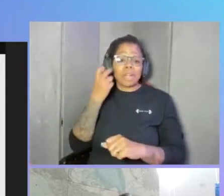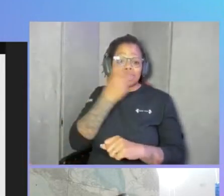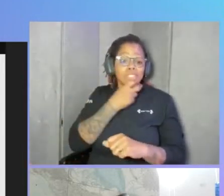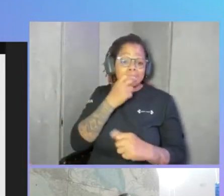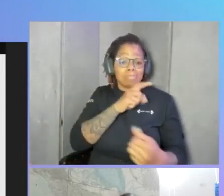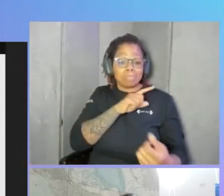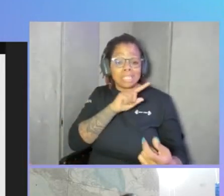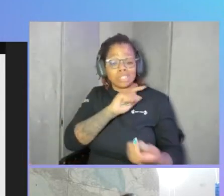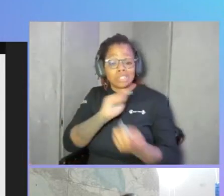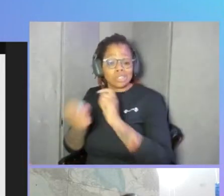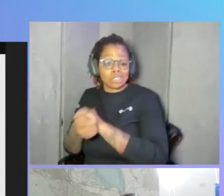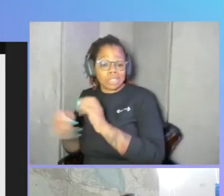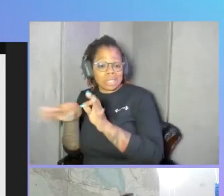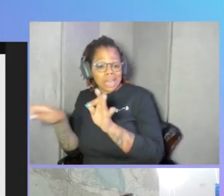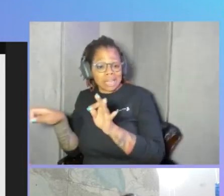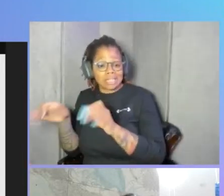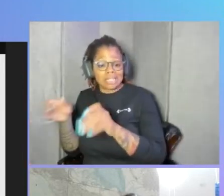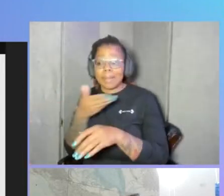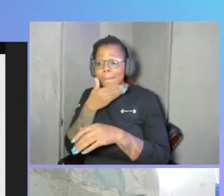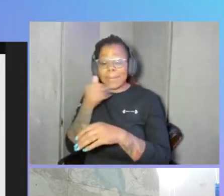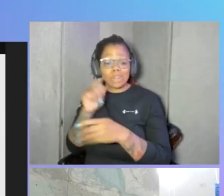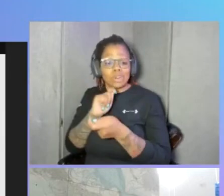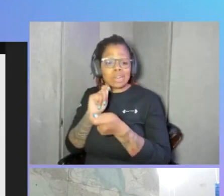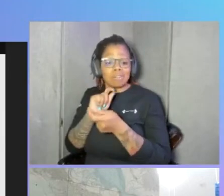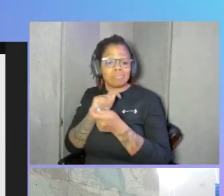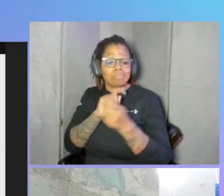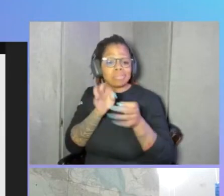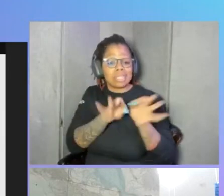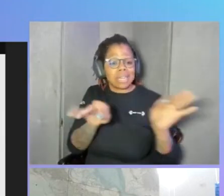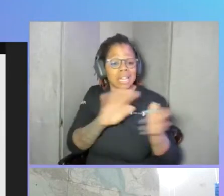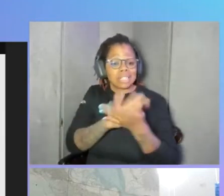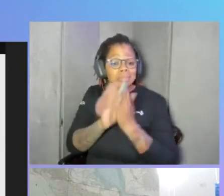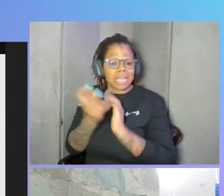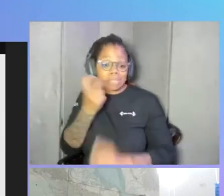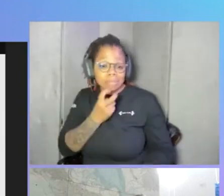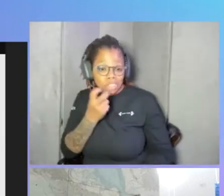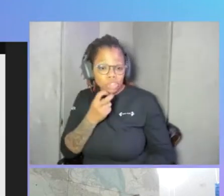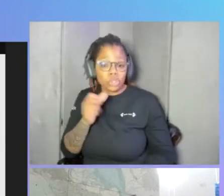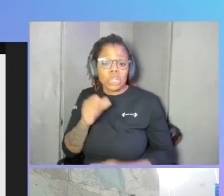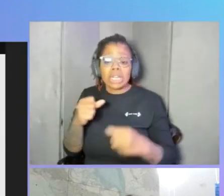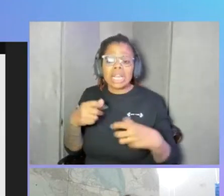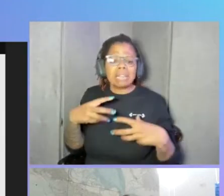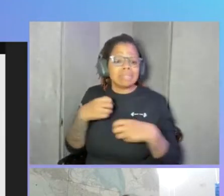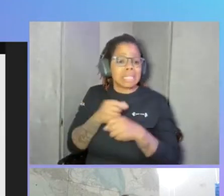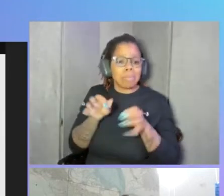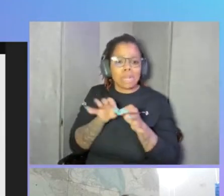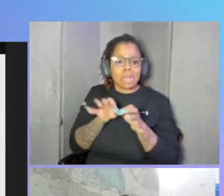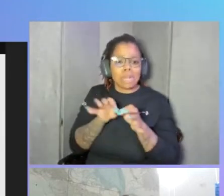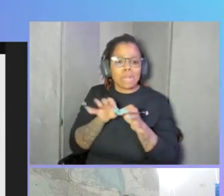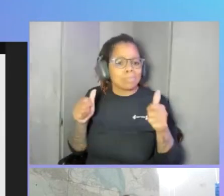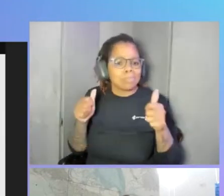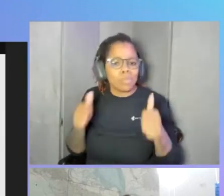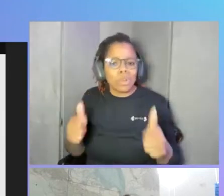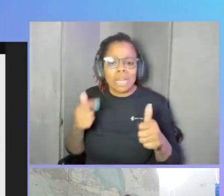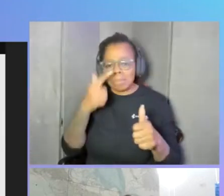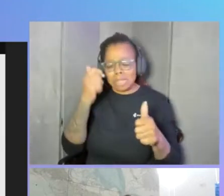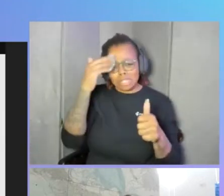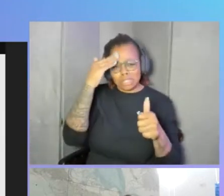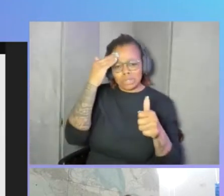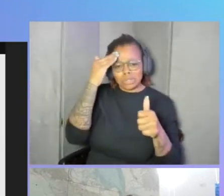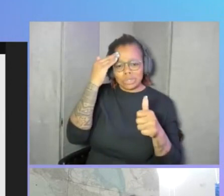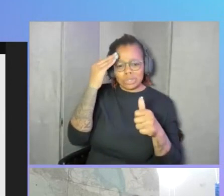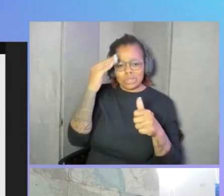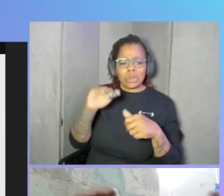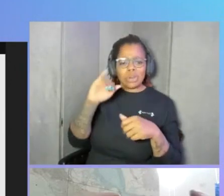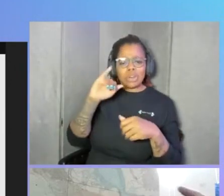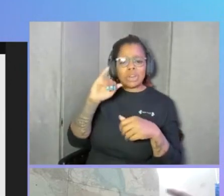and better text to speech. It can summarize text, which is brilliant because those JIRA tickets that